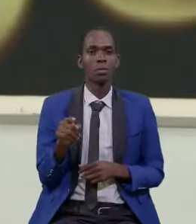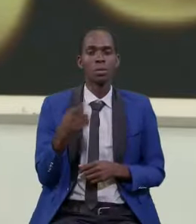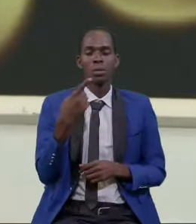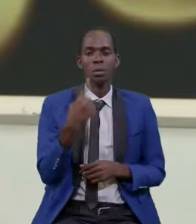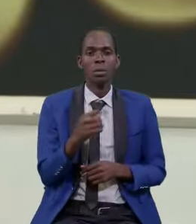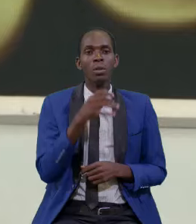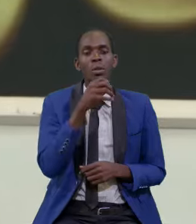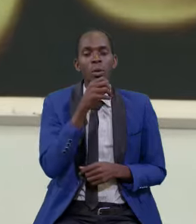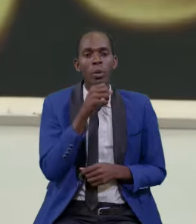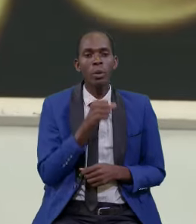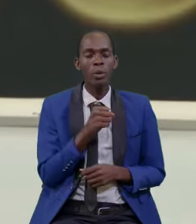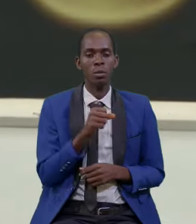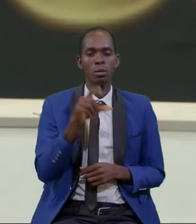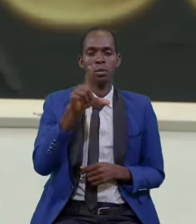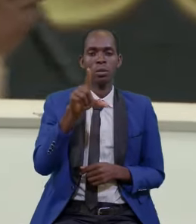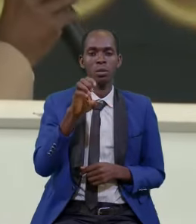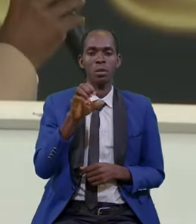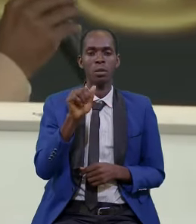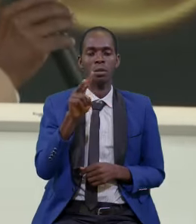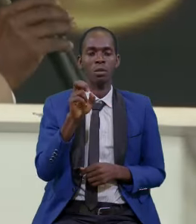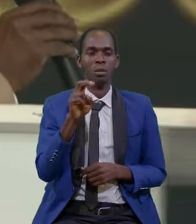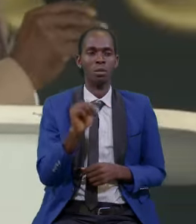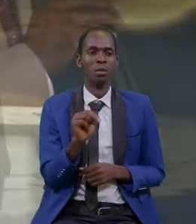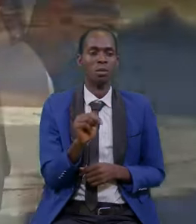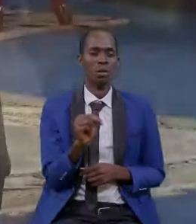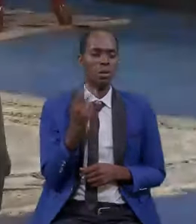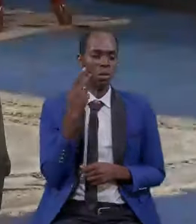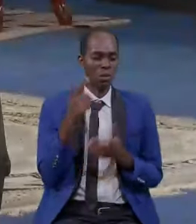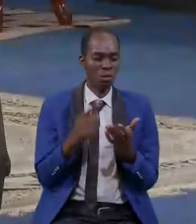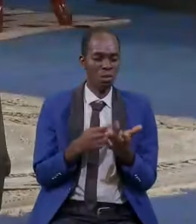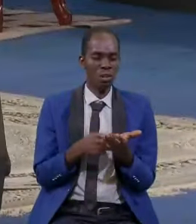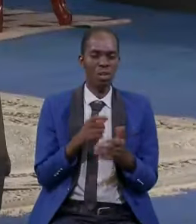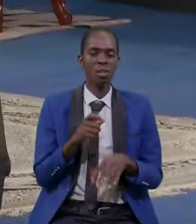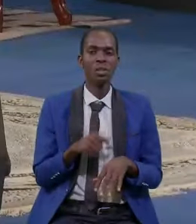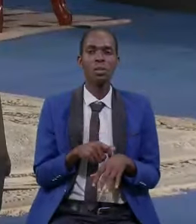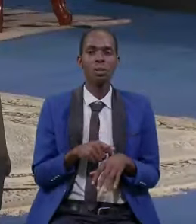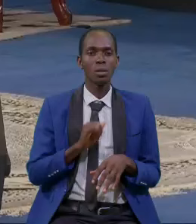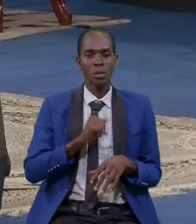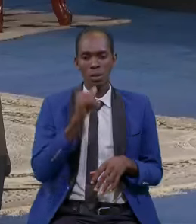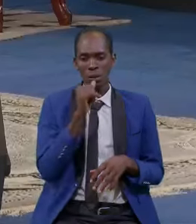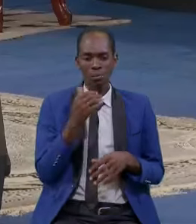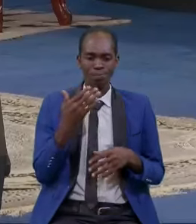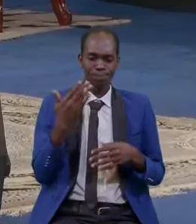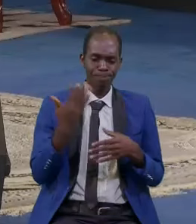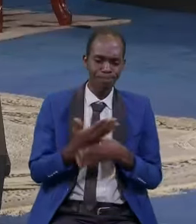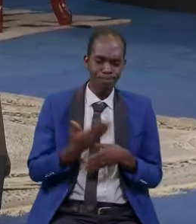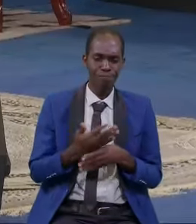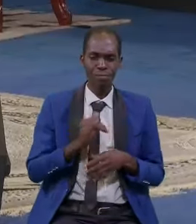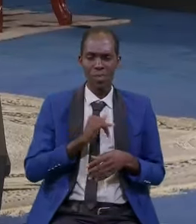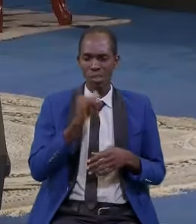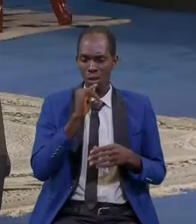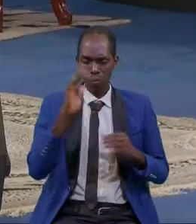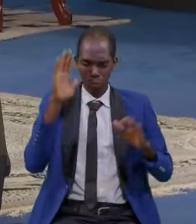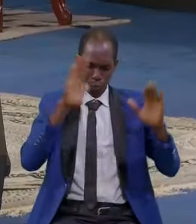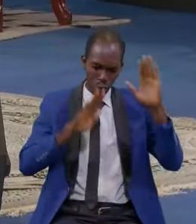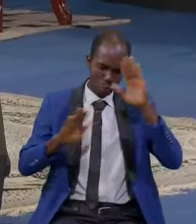old leaven. See, sometimes I'm bothered, I'm concerned for the people